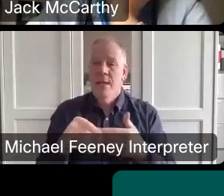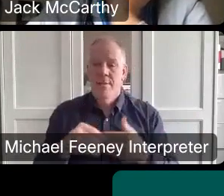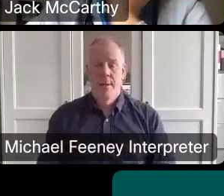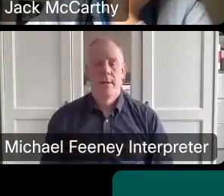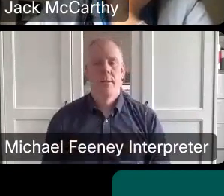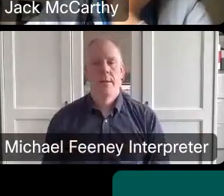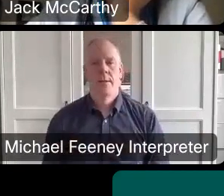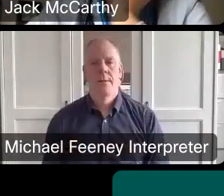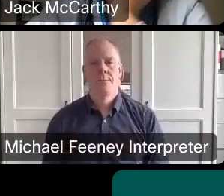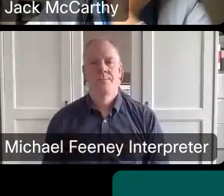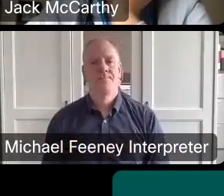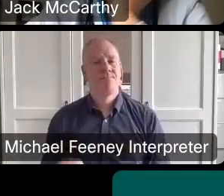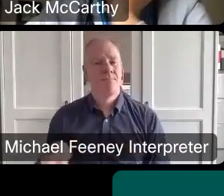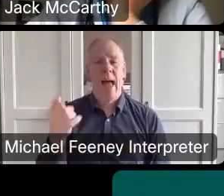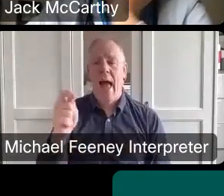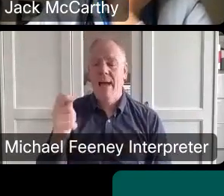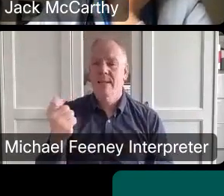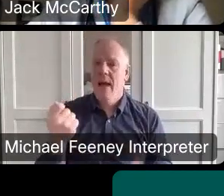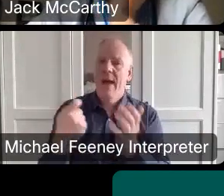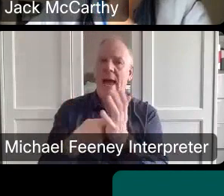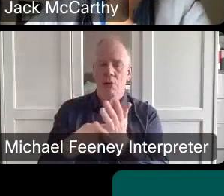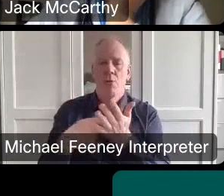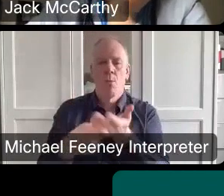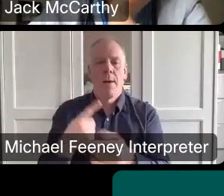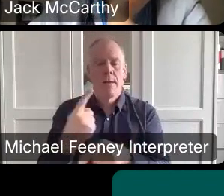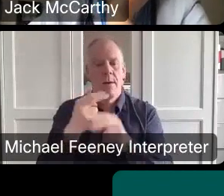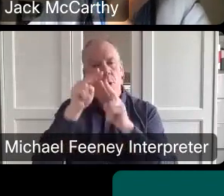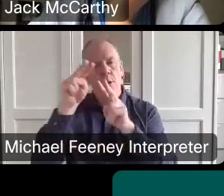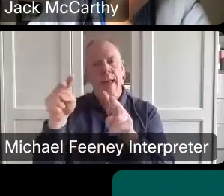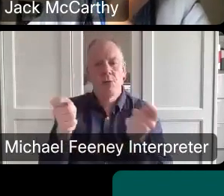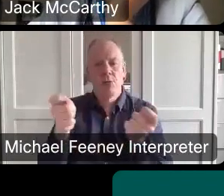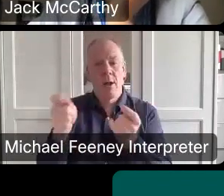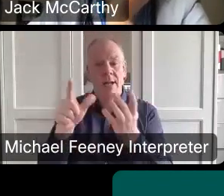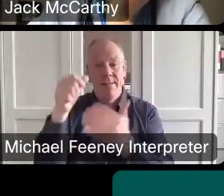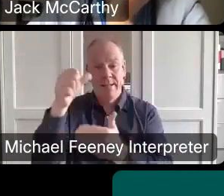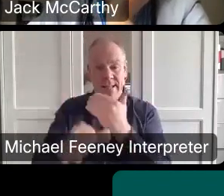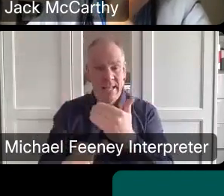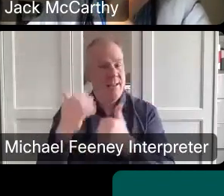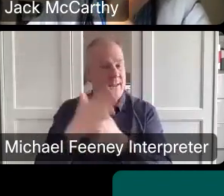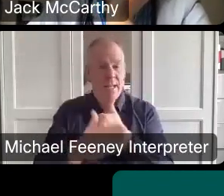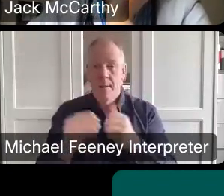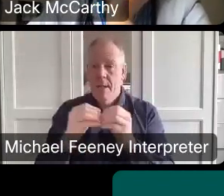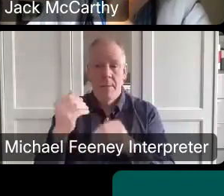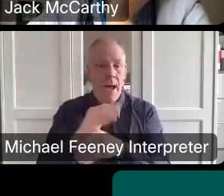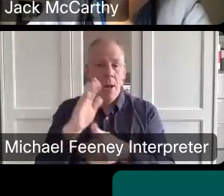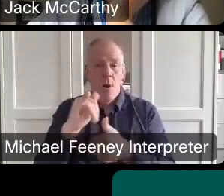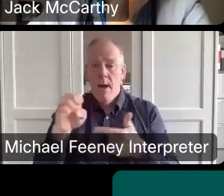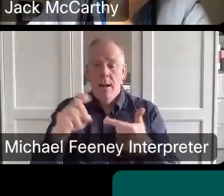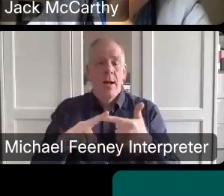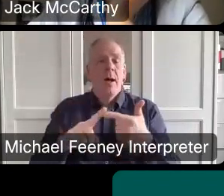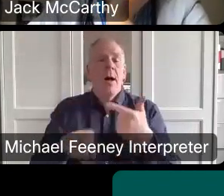additional requirements around this Act is the notification to the regulator within 7 days, as Lorraine said, and then there's